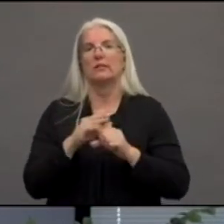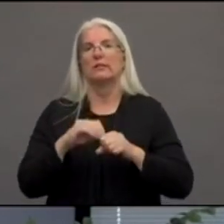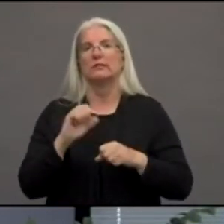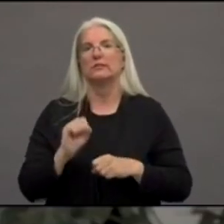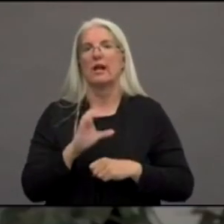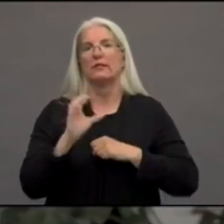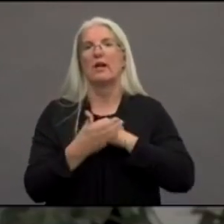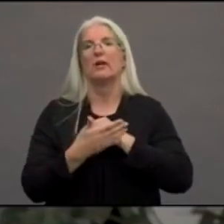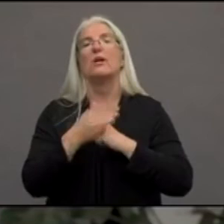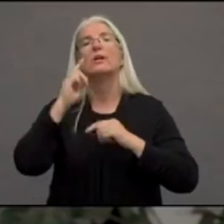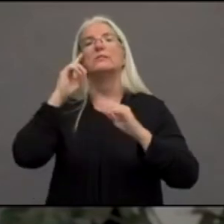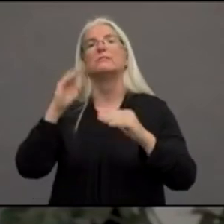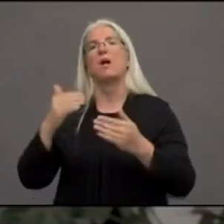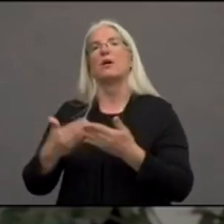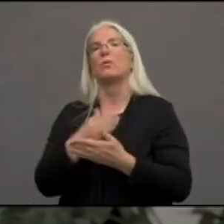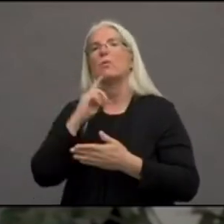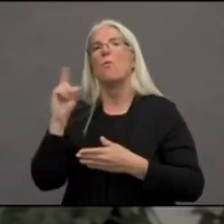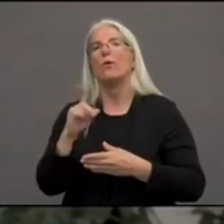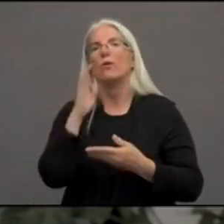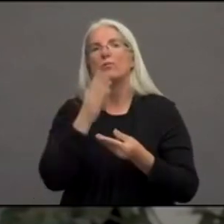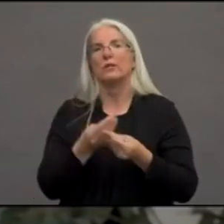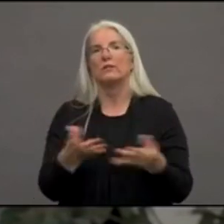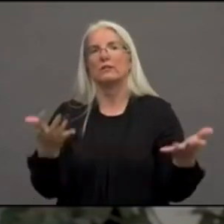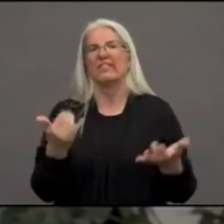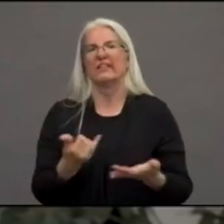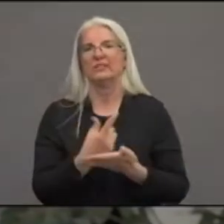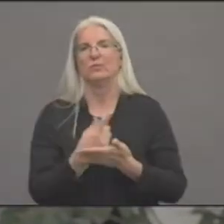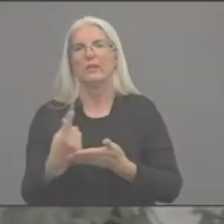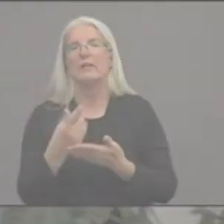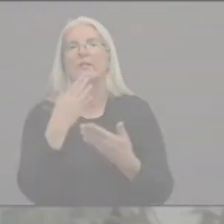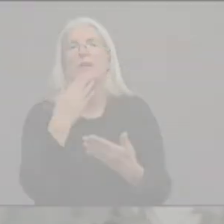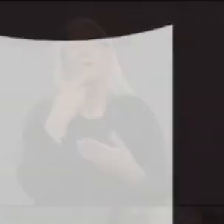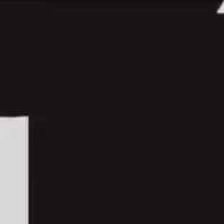to come out this week. Thanks for watching. We'll see you next time.